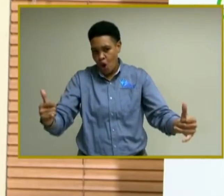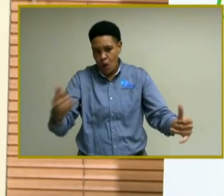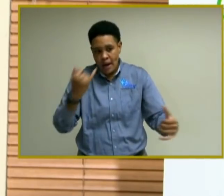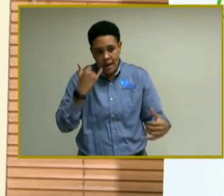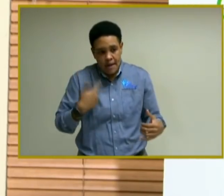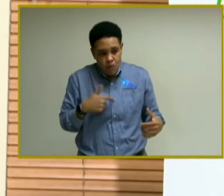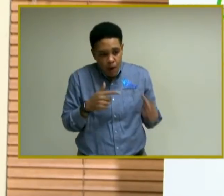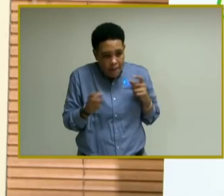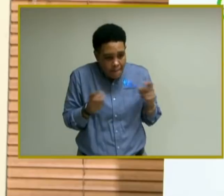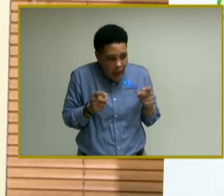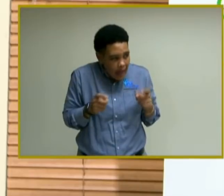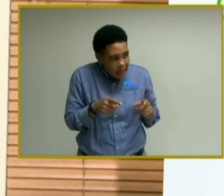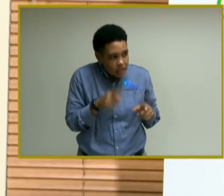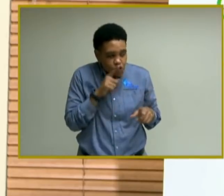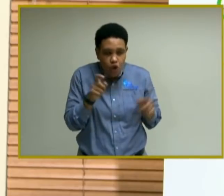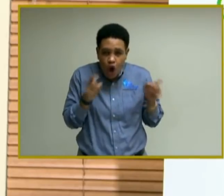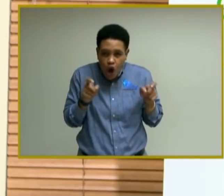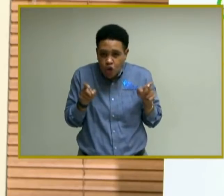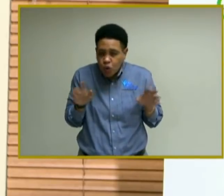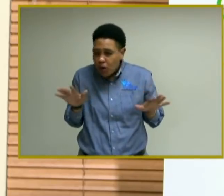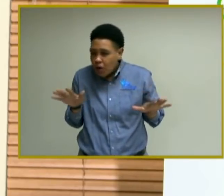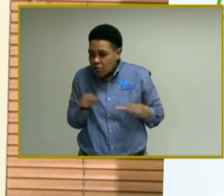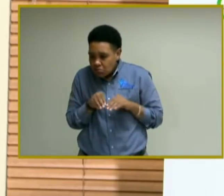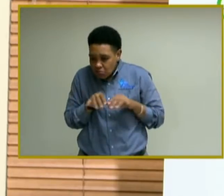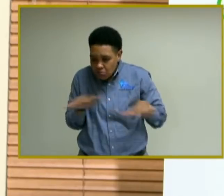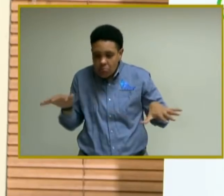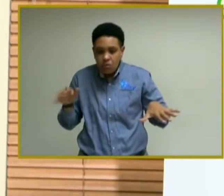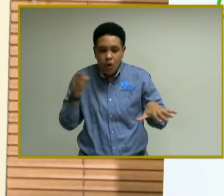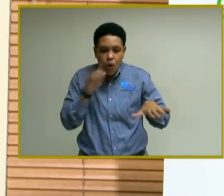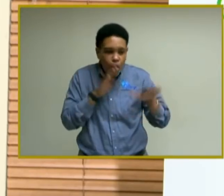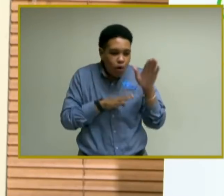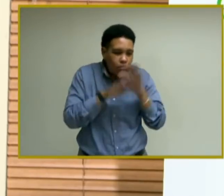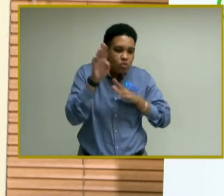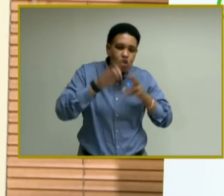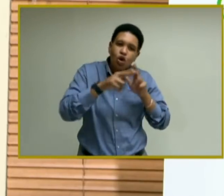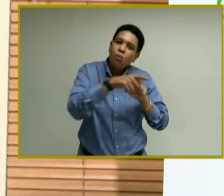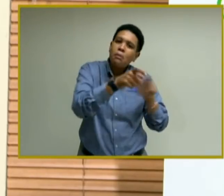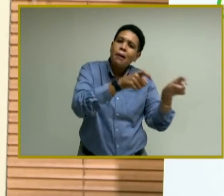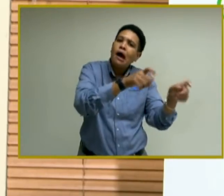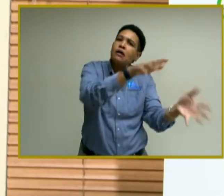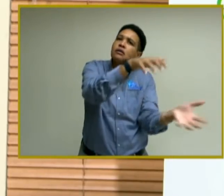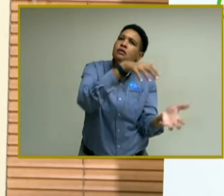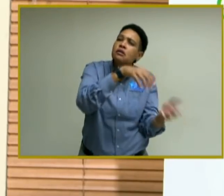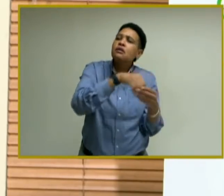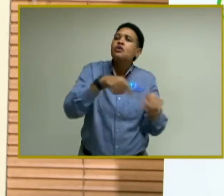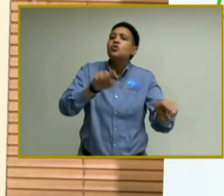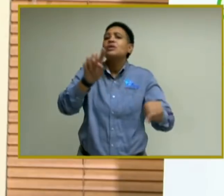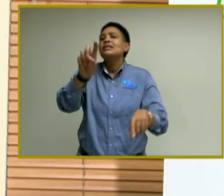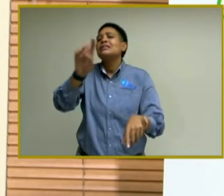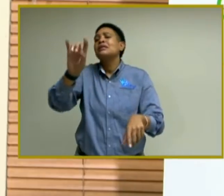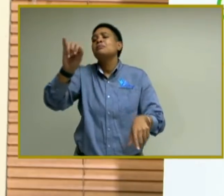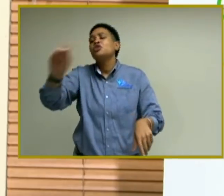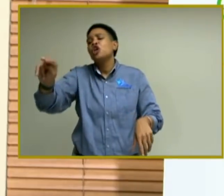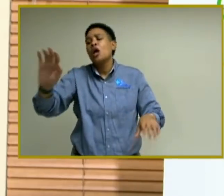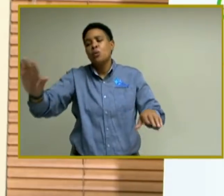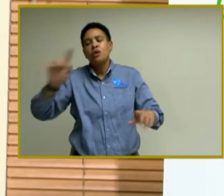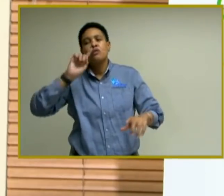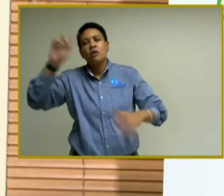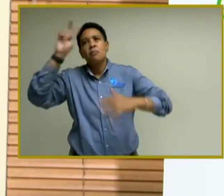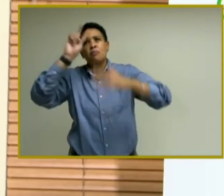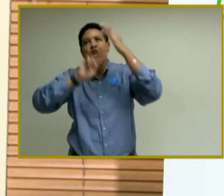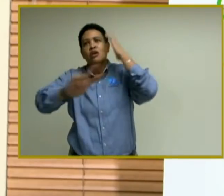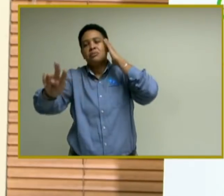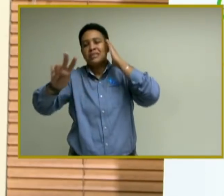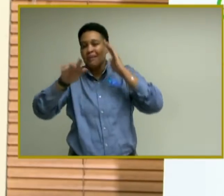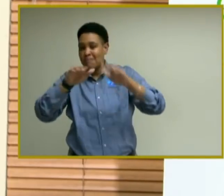manage to control the spread or surge during December and January, then the prospects